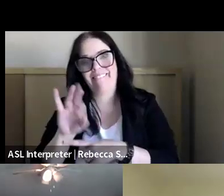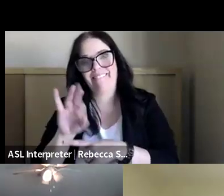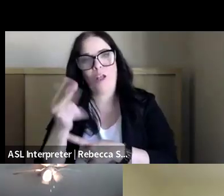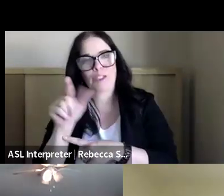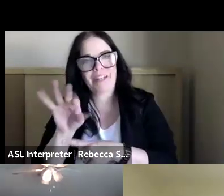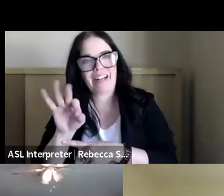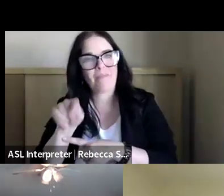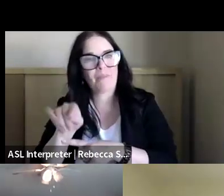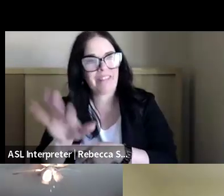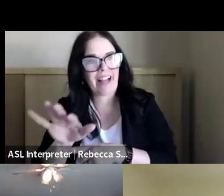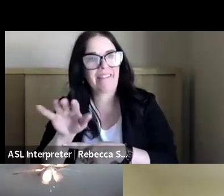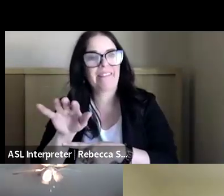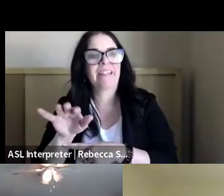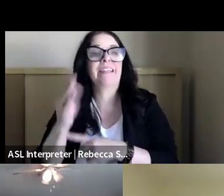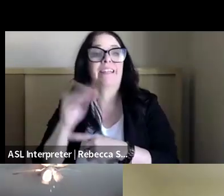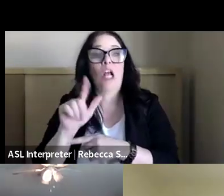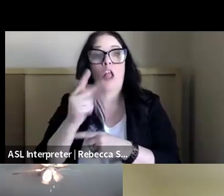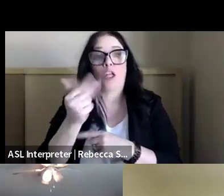1329.5.6 and 0.22,